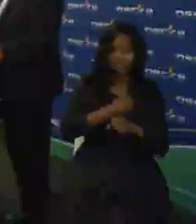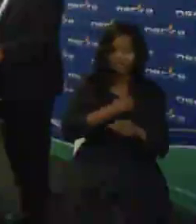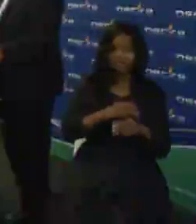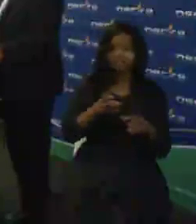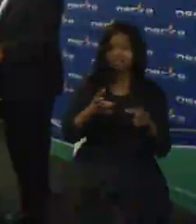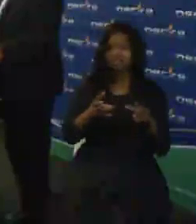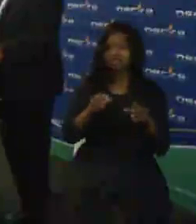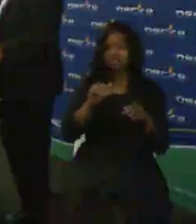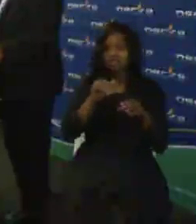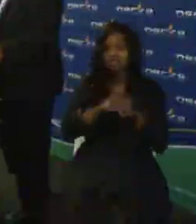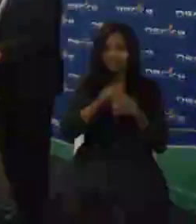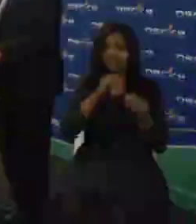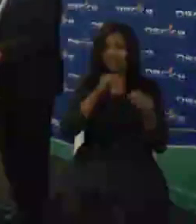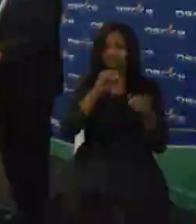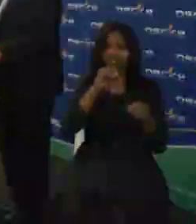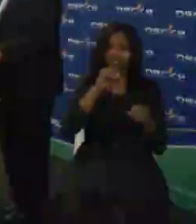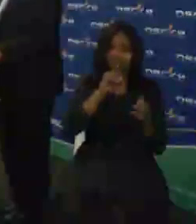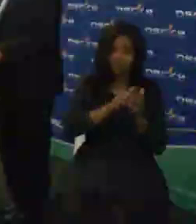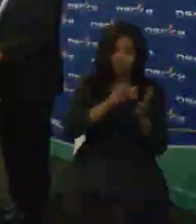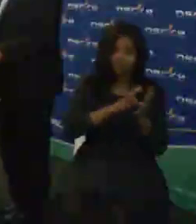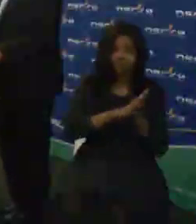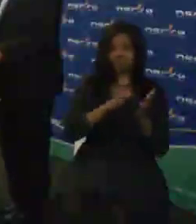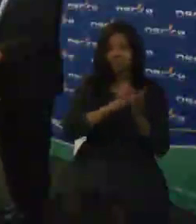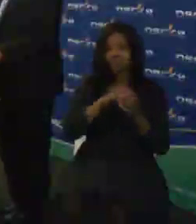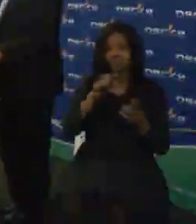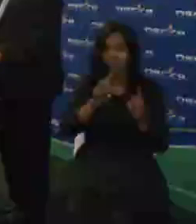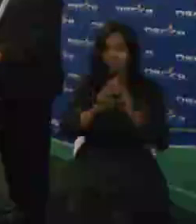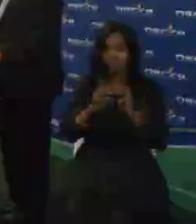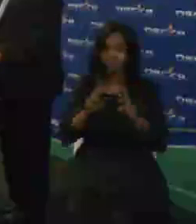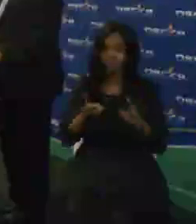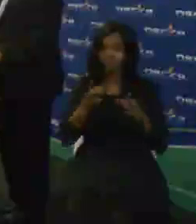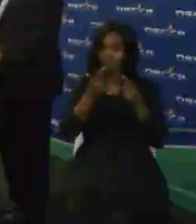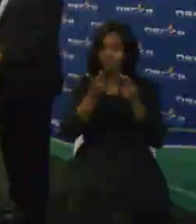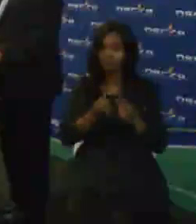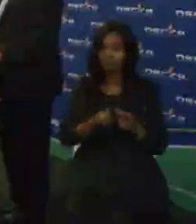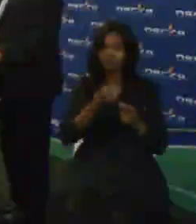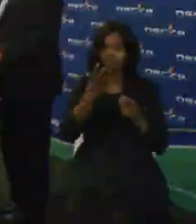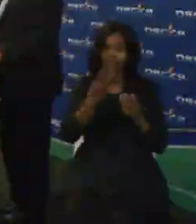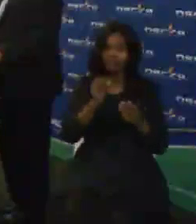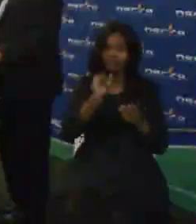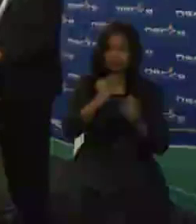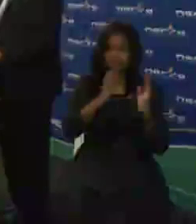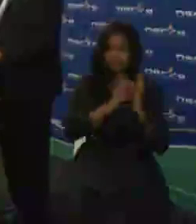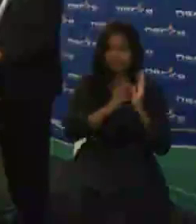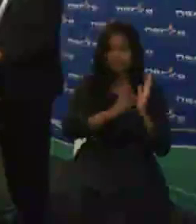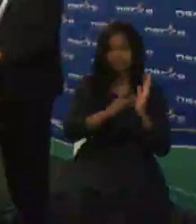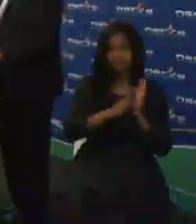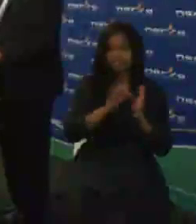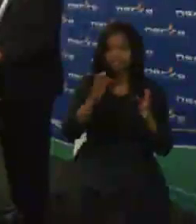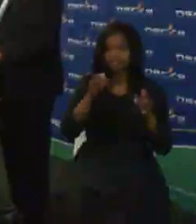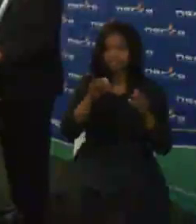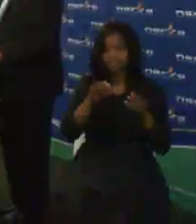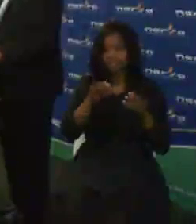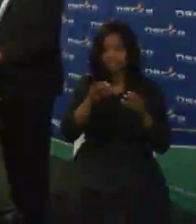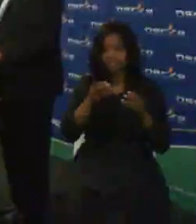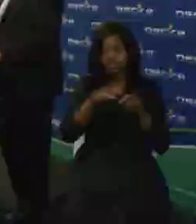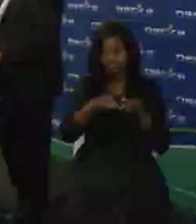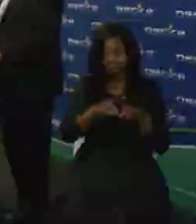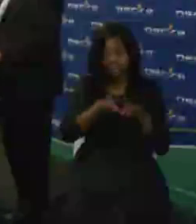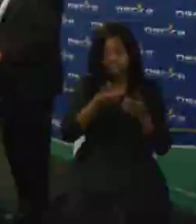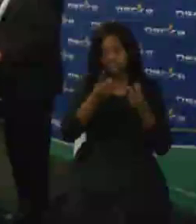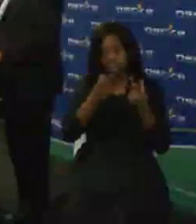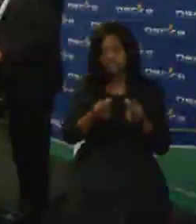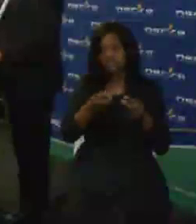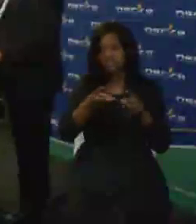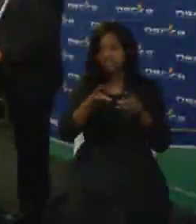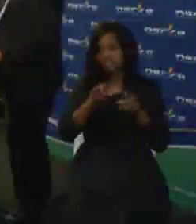account. And yes, the variable cost has its own rules and it's treated separately. And that's why in